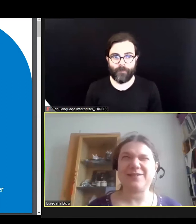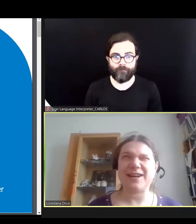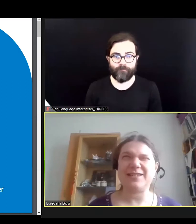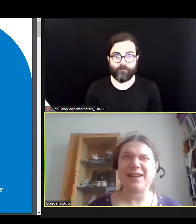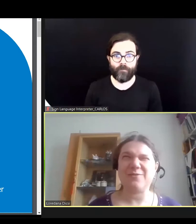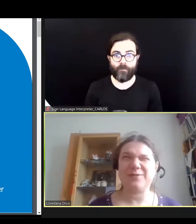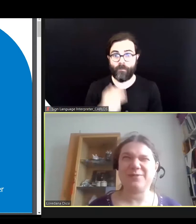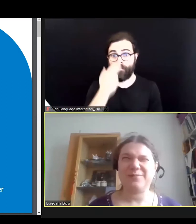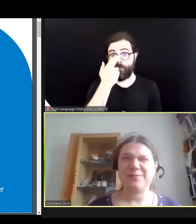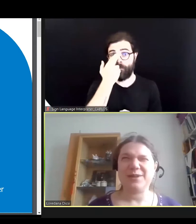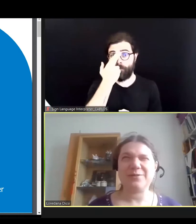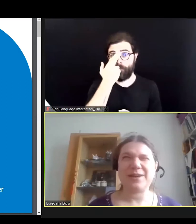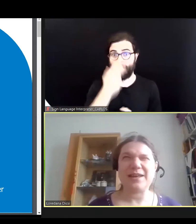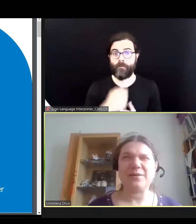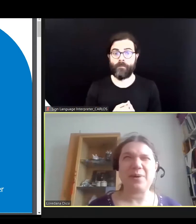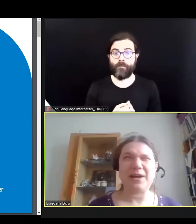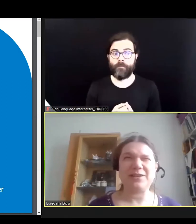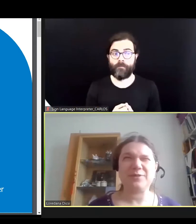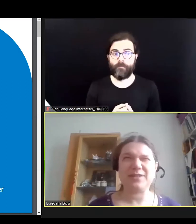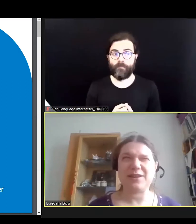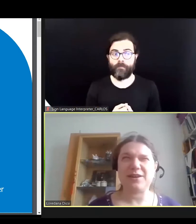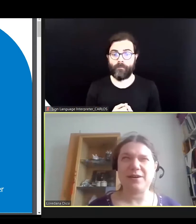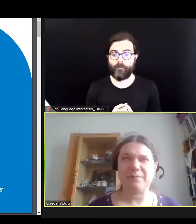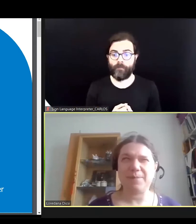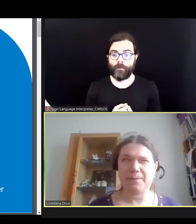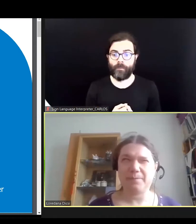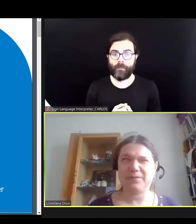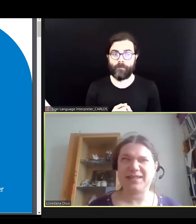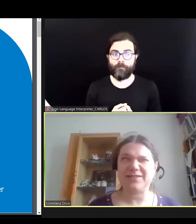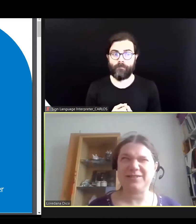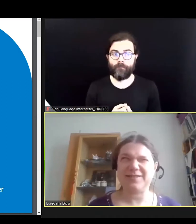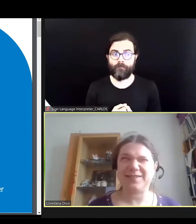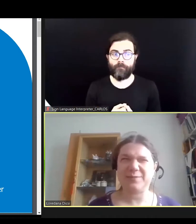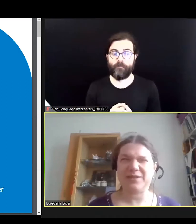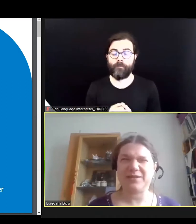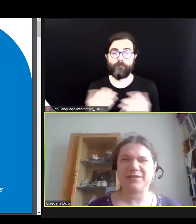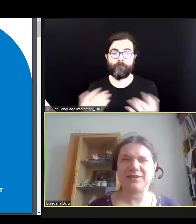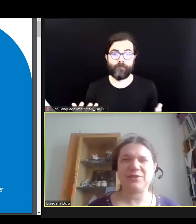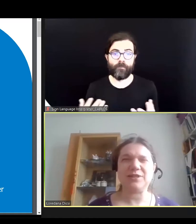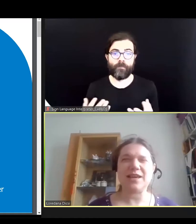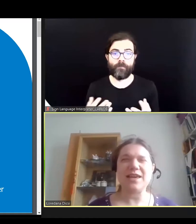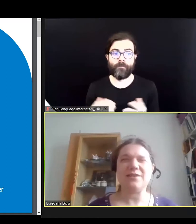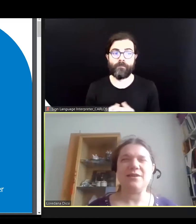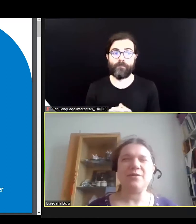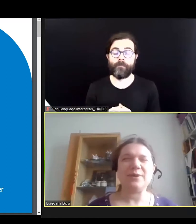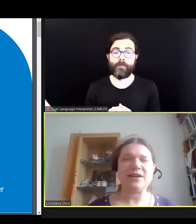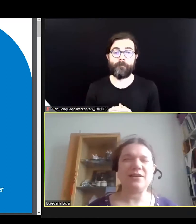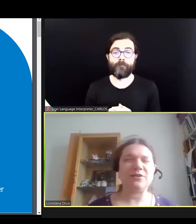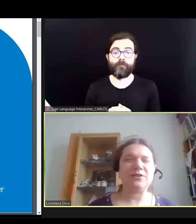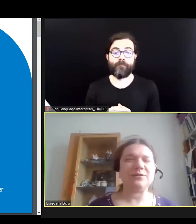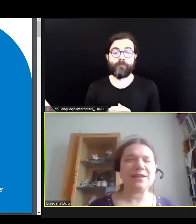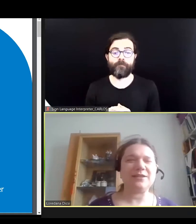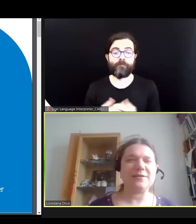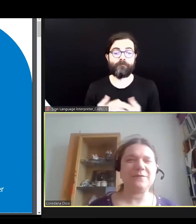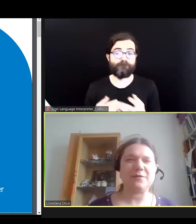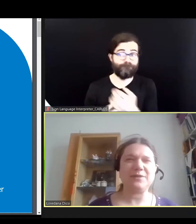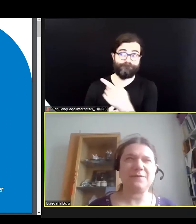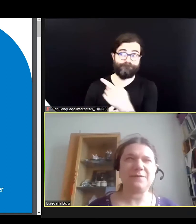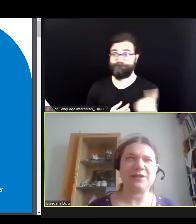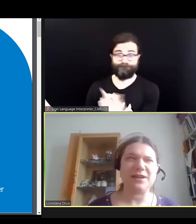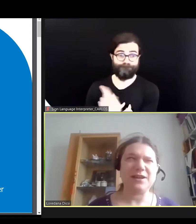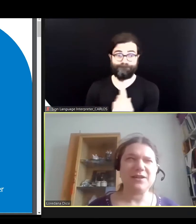question right now, you can but use technologies, because today we are all together